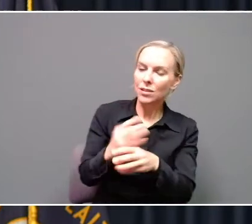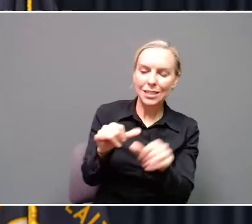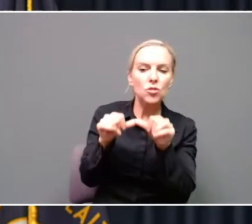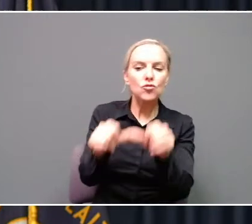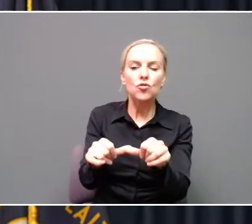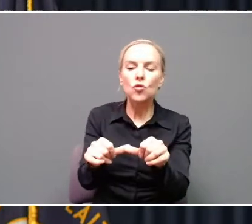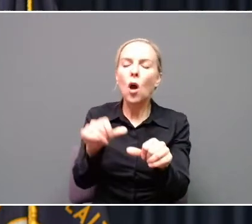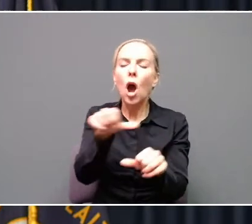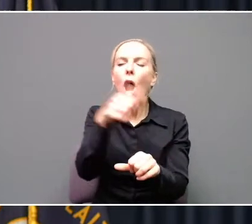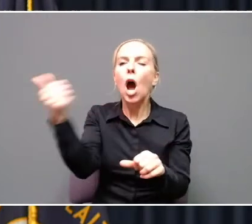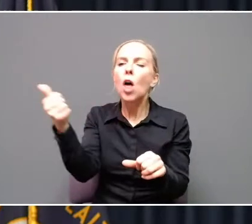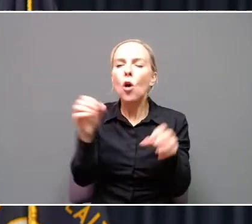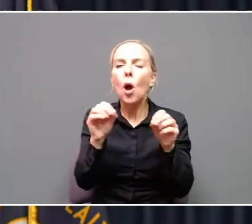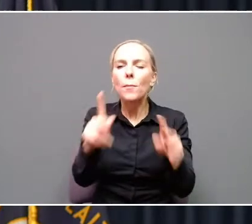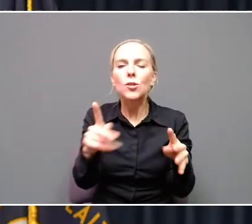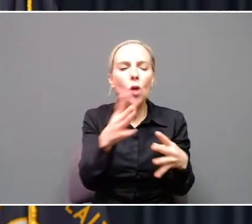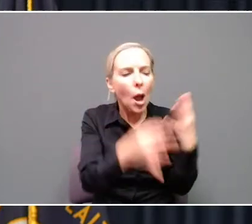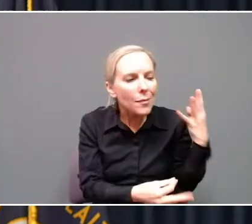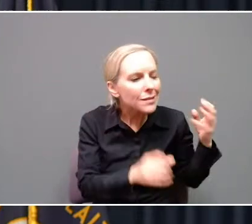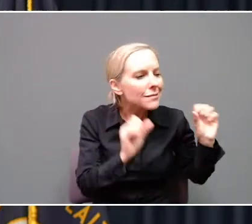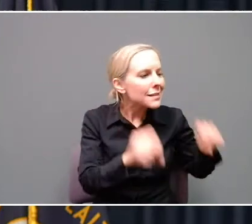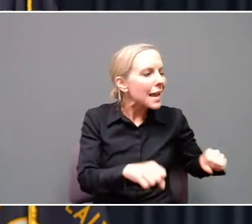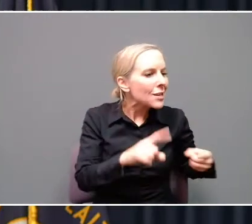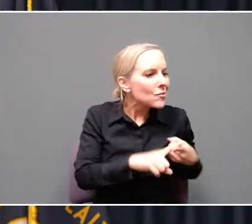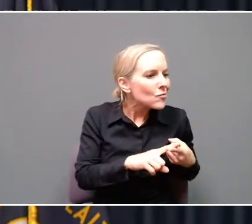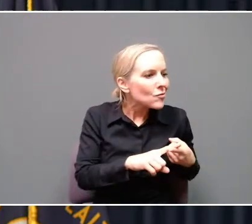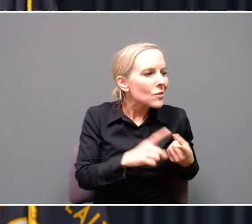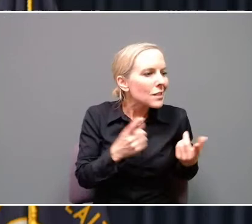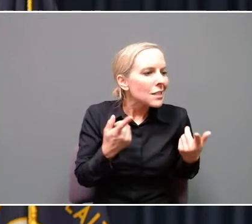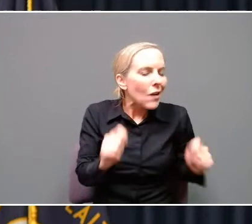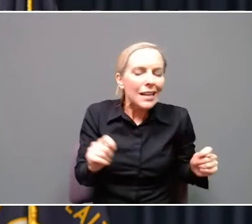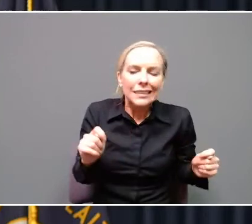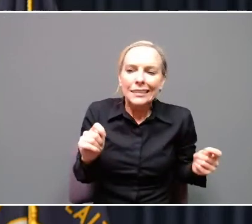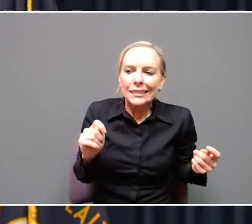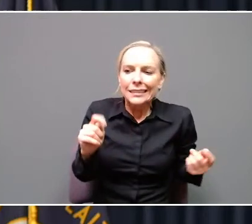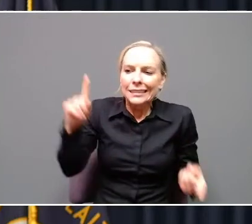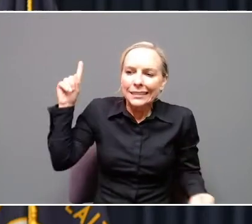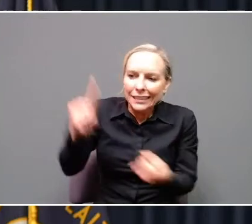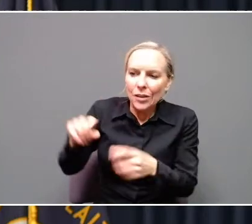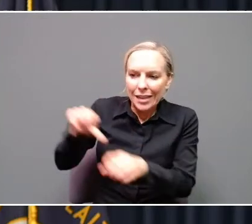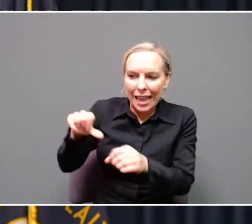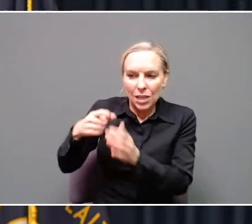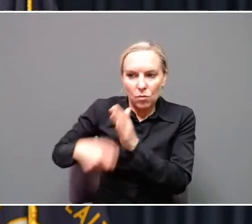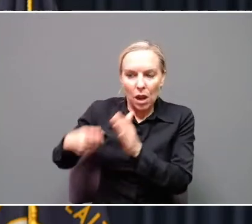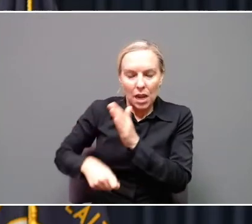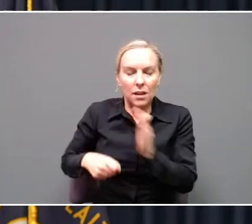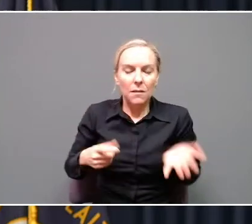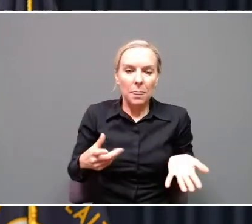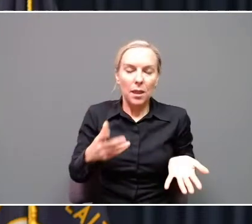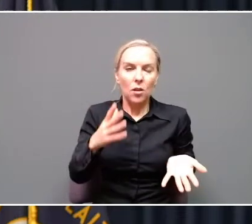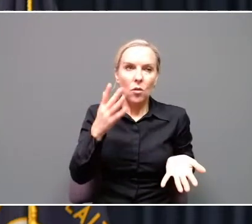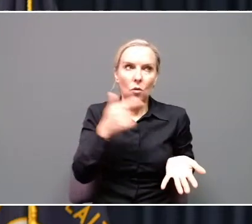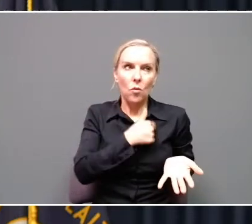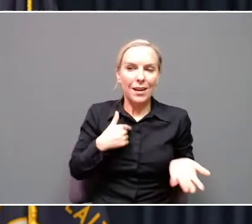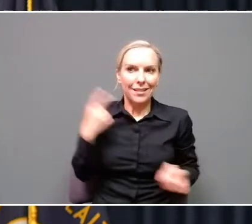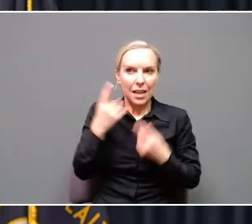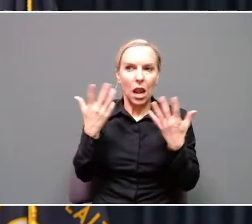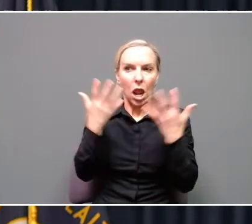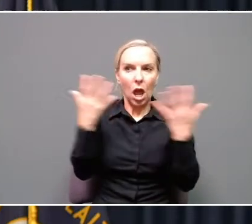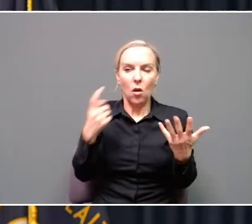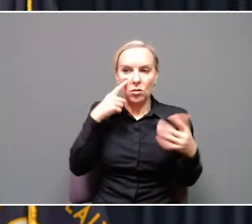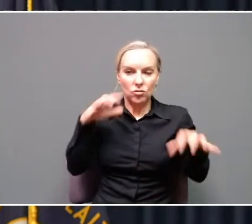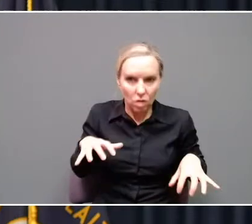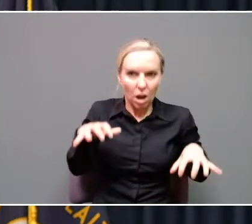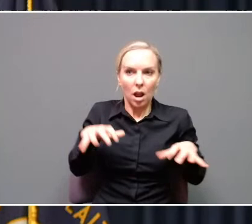other opportunity we have to lower gas prices. And you think about gas prices a lot because it's a sticker shock. But if we can save